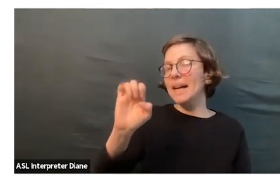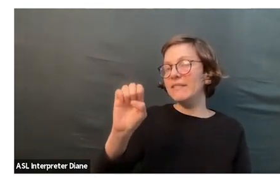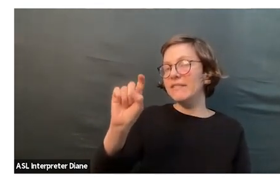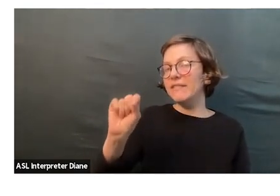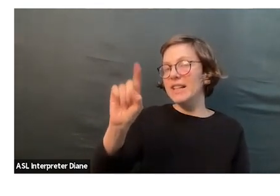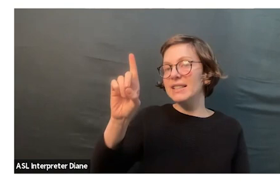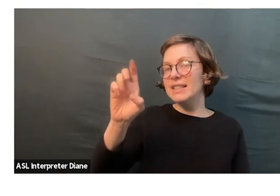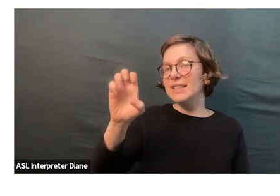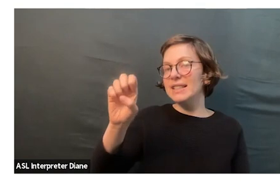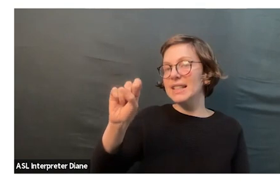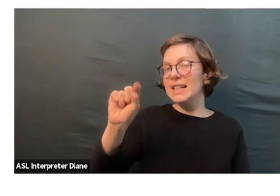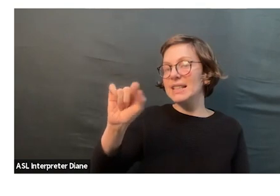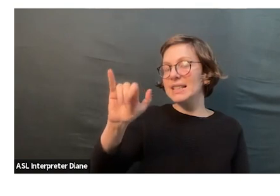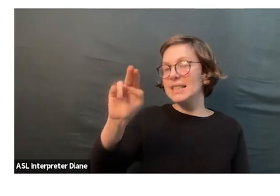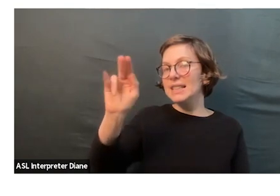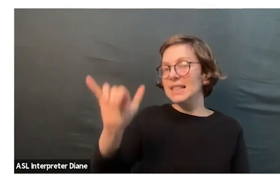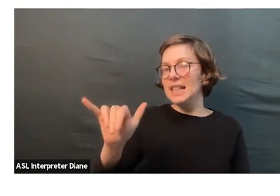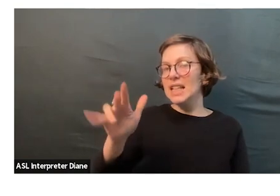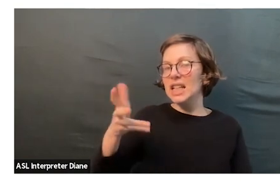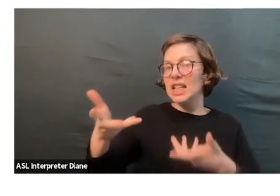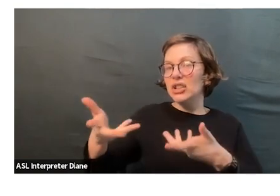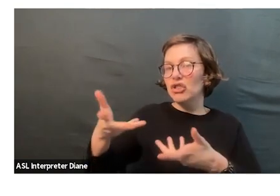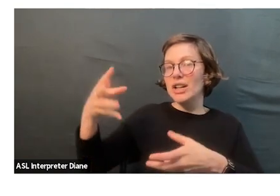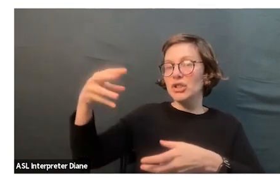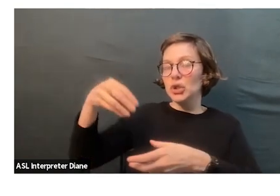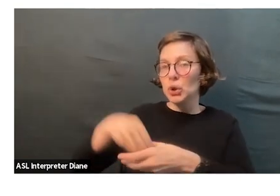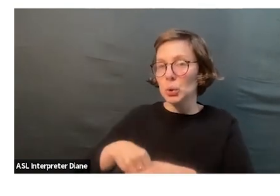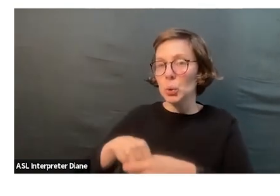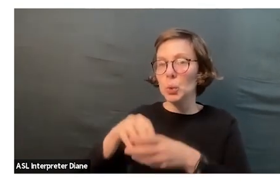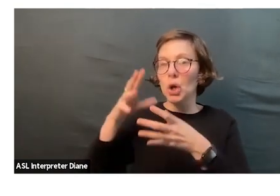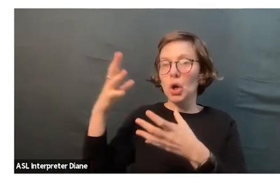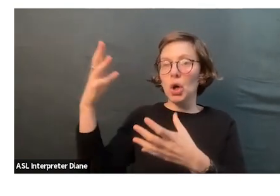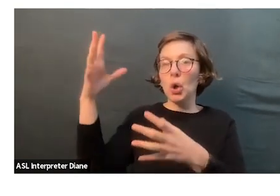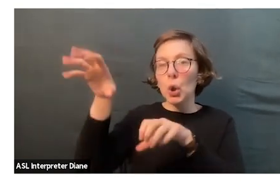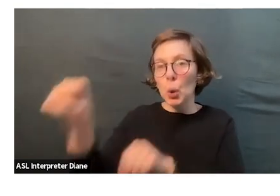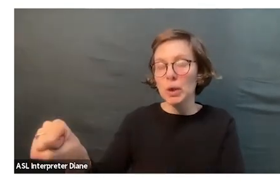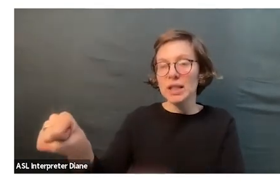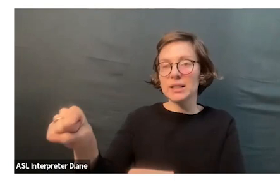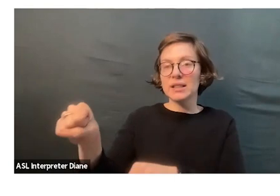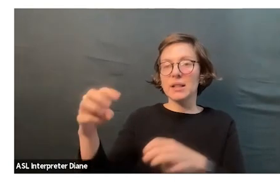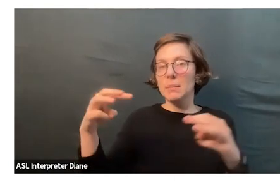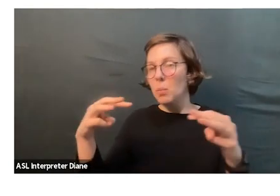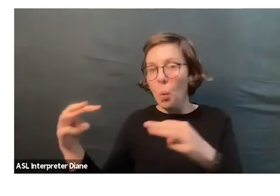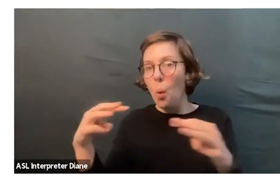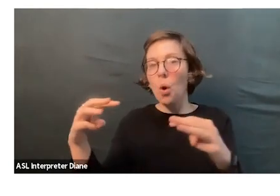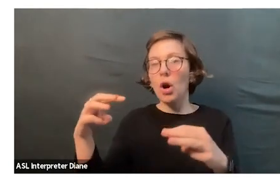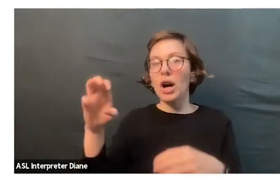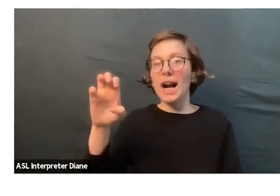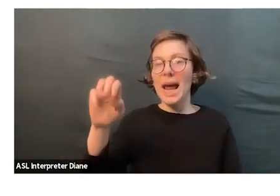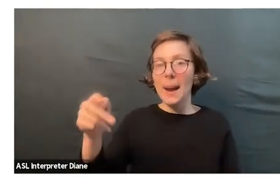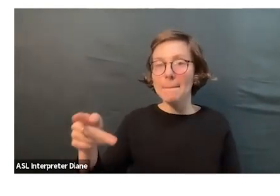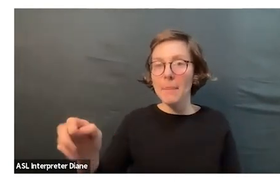word imperialism. How does it differ, or what do we mean when we say that instead of the